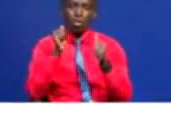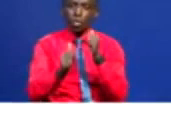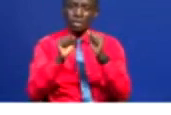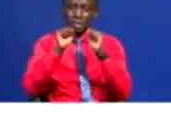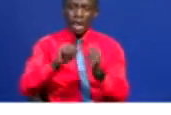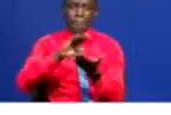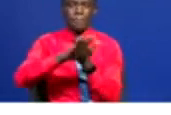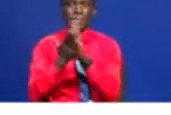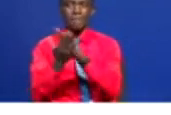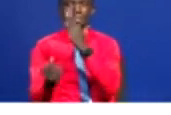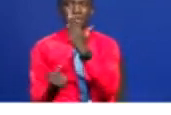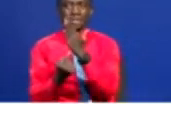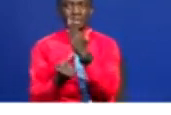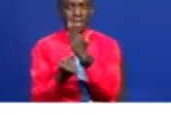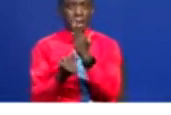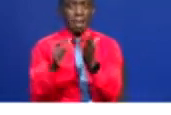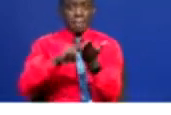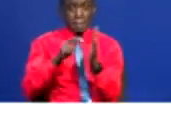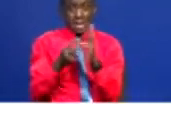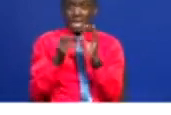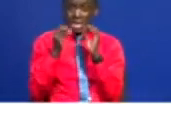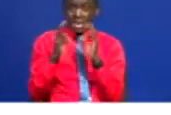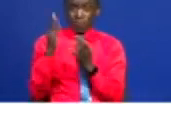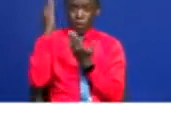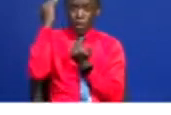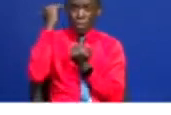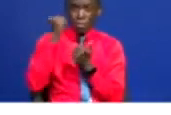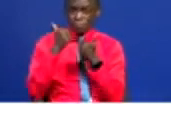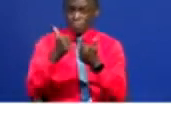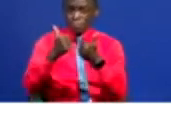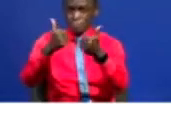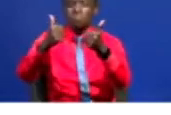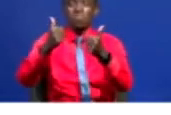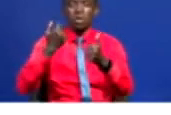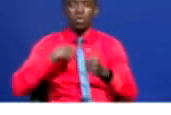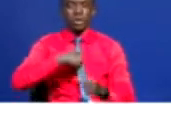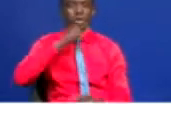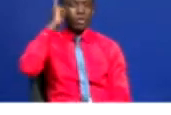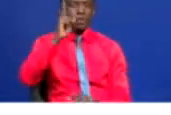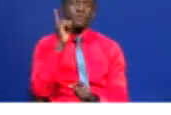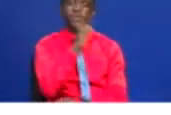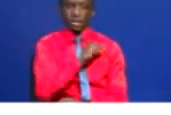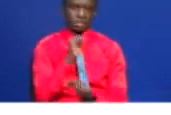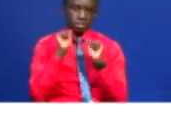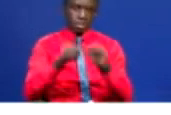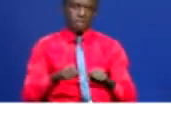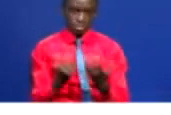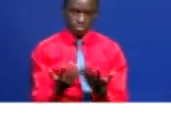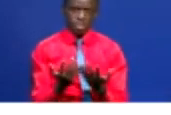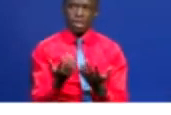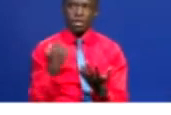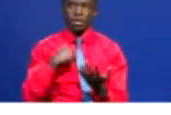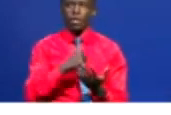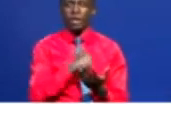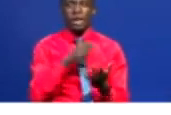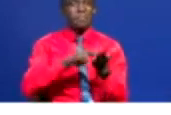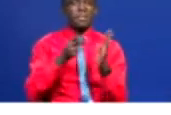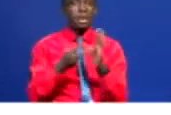shall have digitalized all these services. So we will be running a paperless government. We will not be having